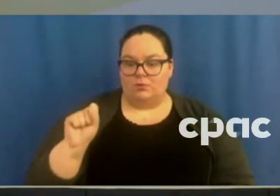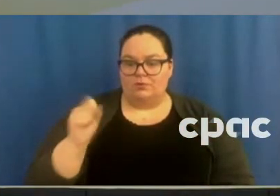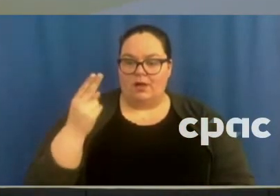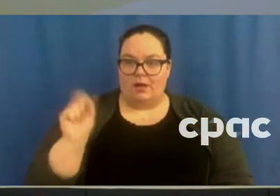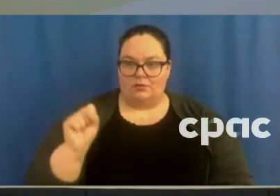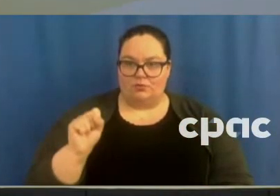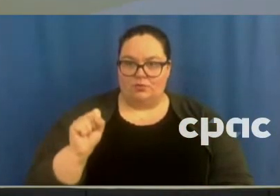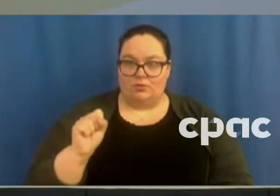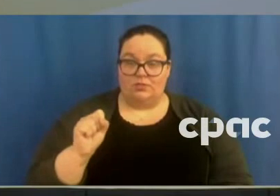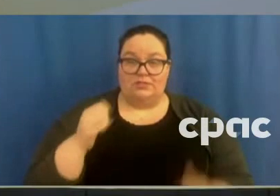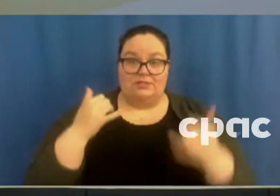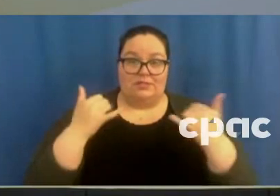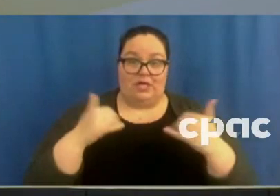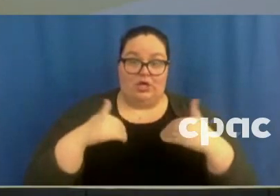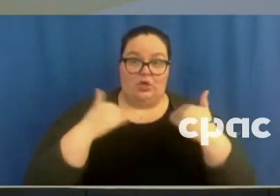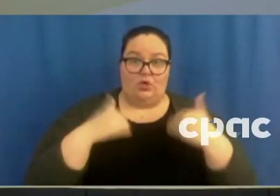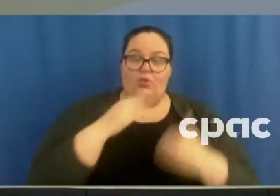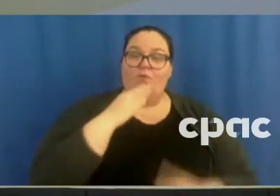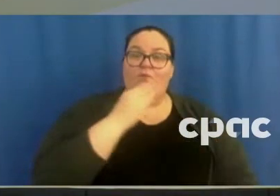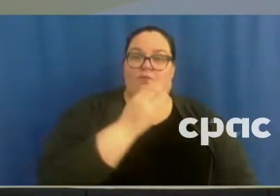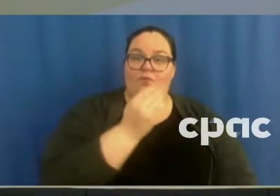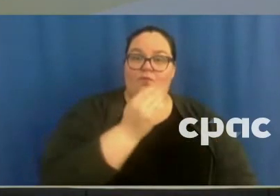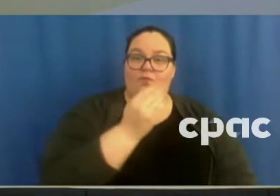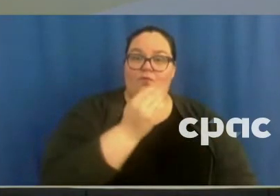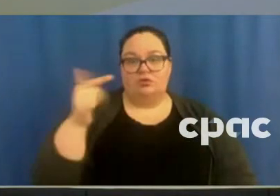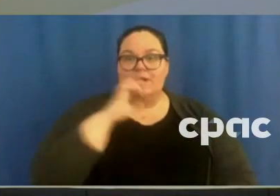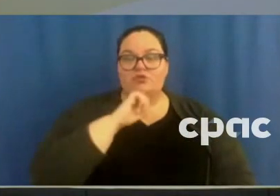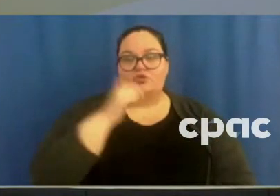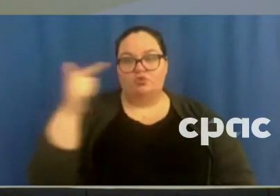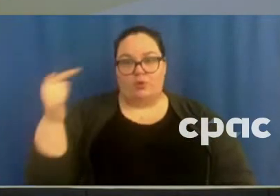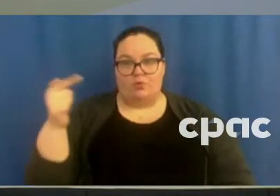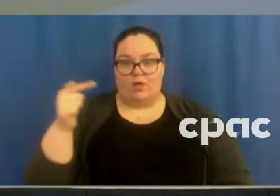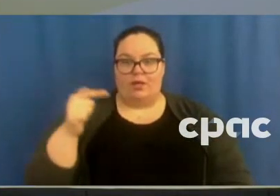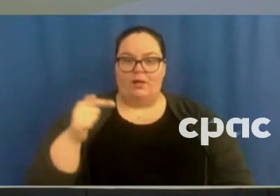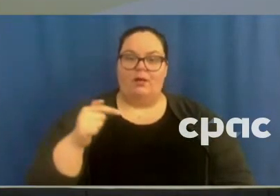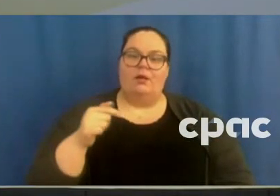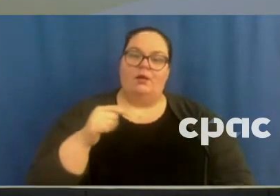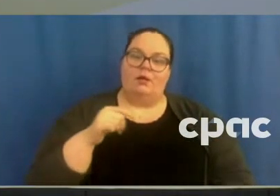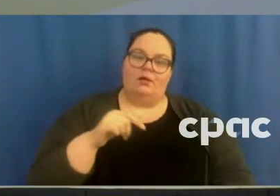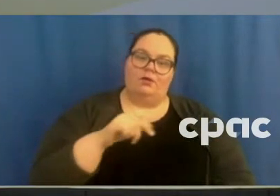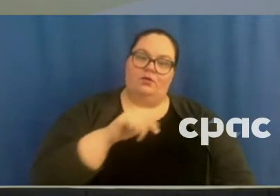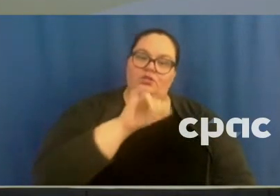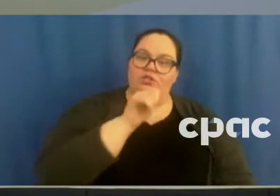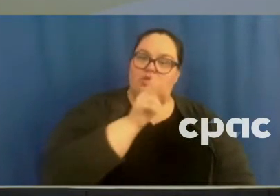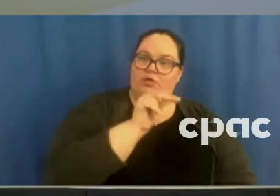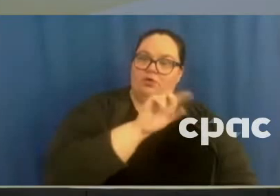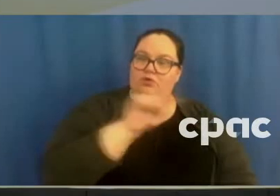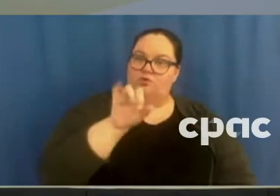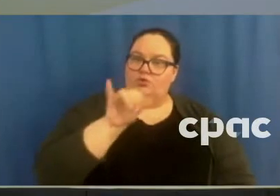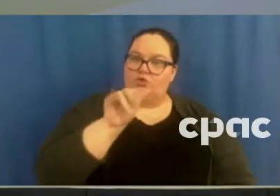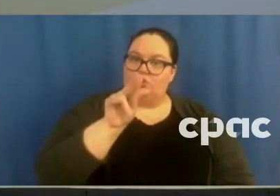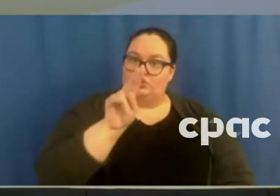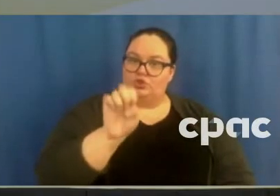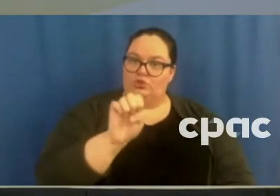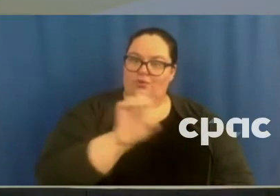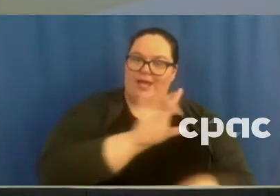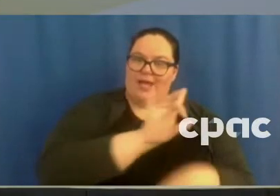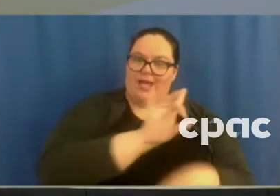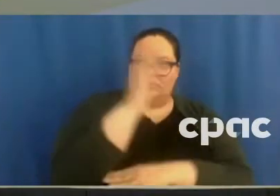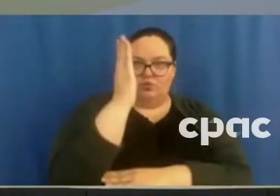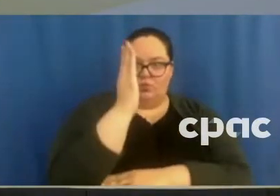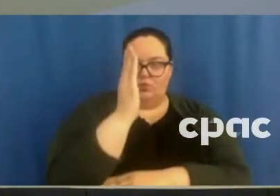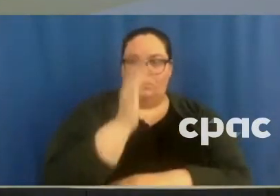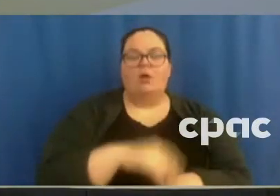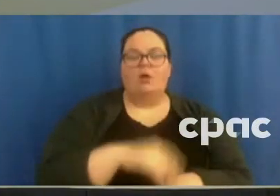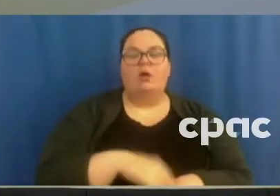to 21 who have birthdays between January and June were tested between 8 a.m. and 2 p.m. Youth aged 14 to 21 who were